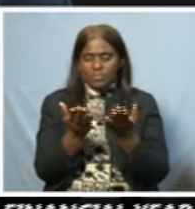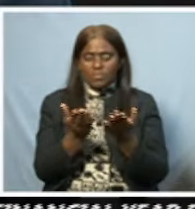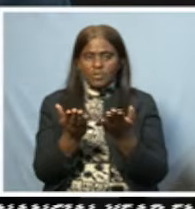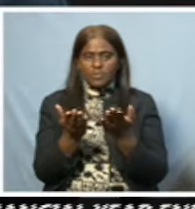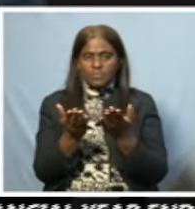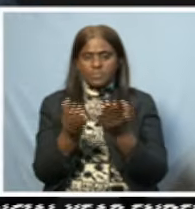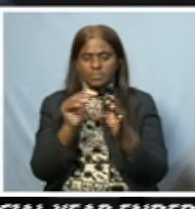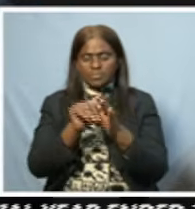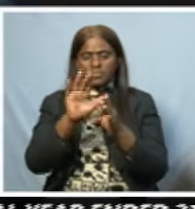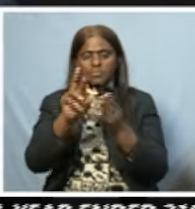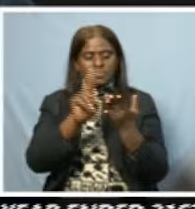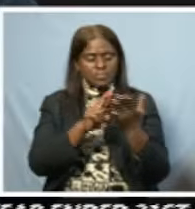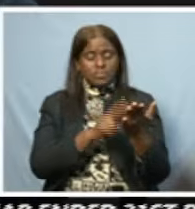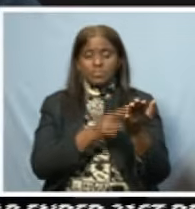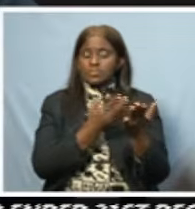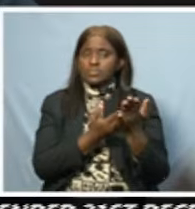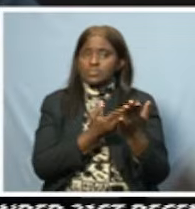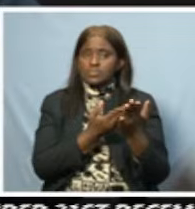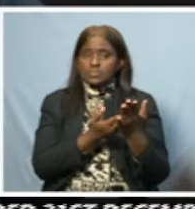In your submission,